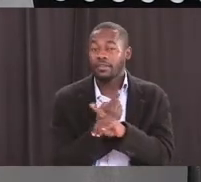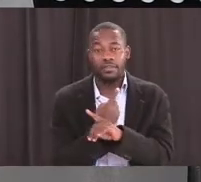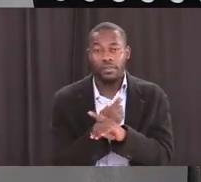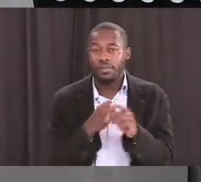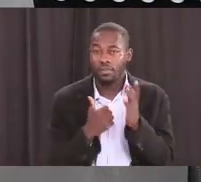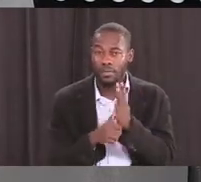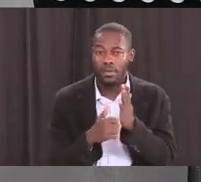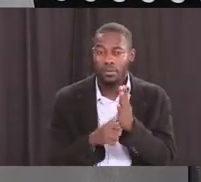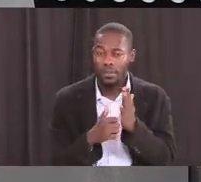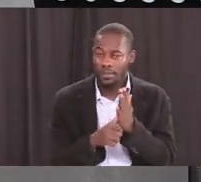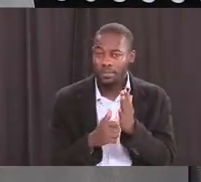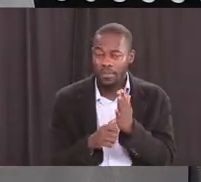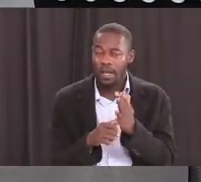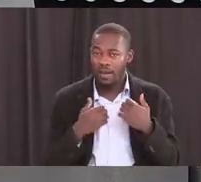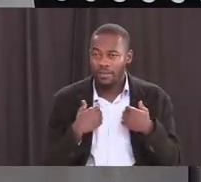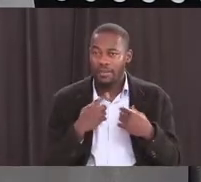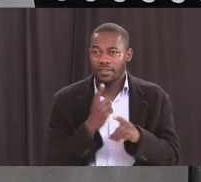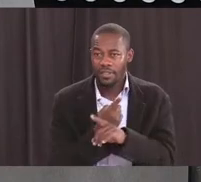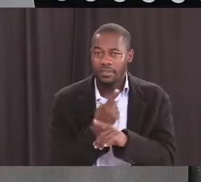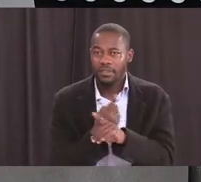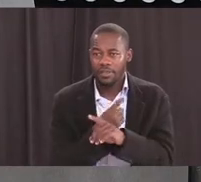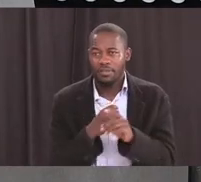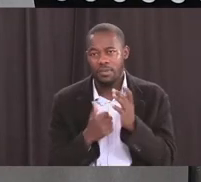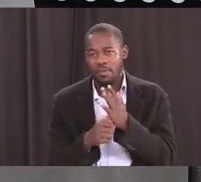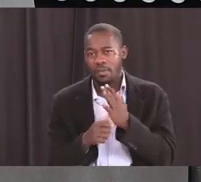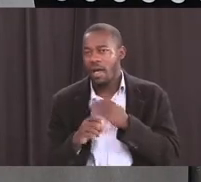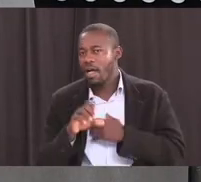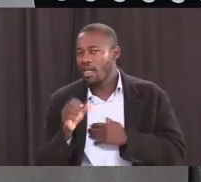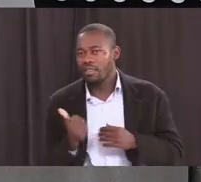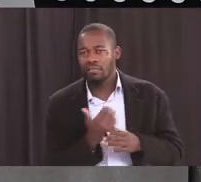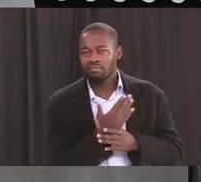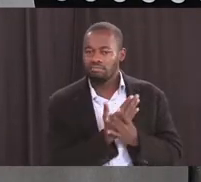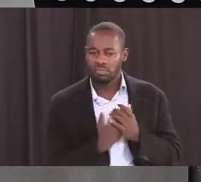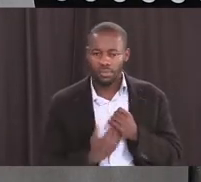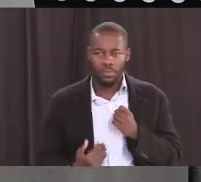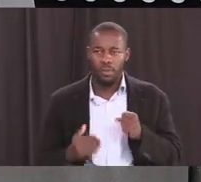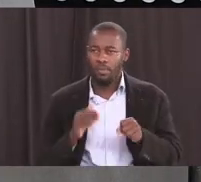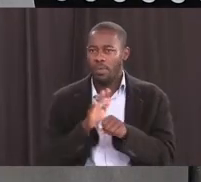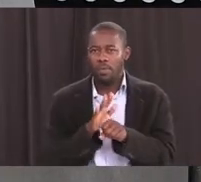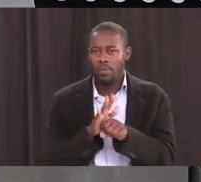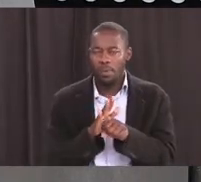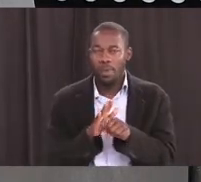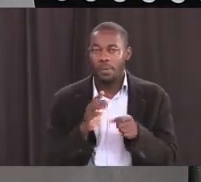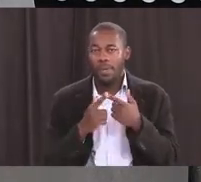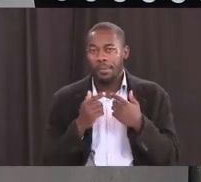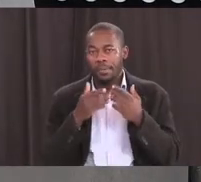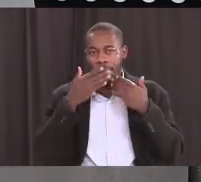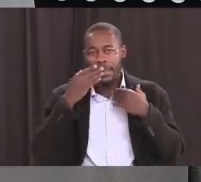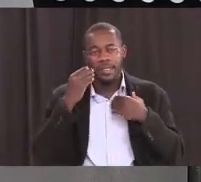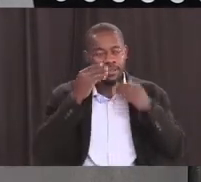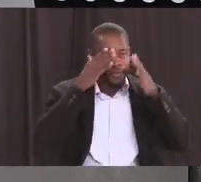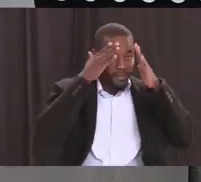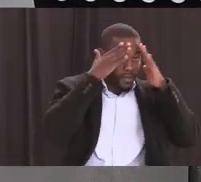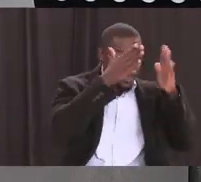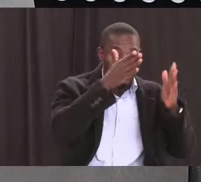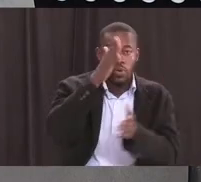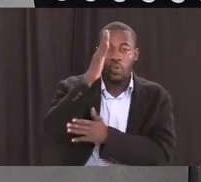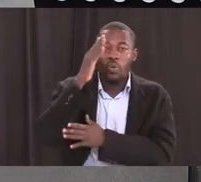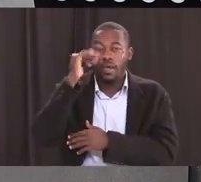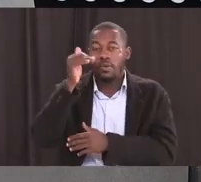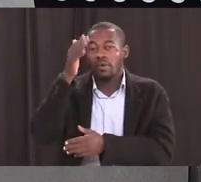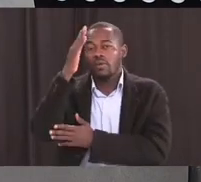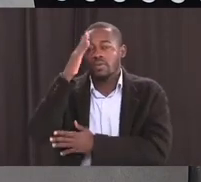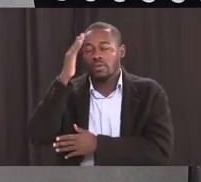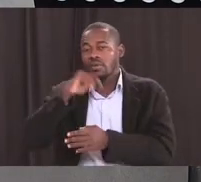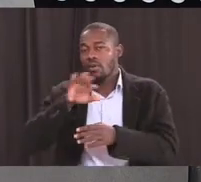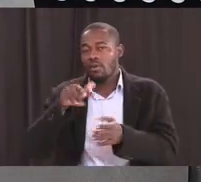direction. You felt that God has placed these desires and hopes and dreams in your spirit, but you keep